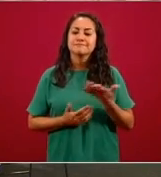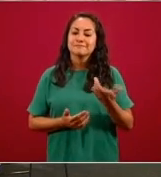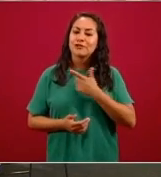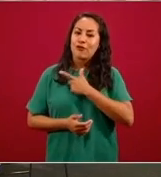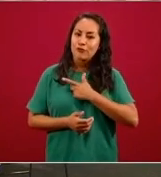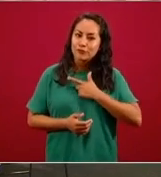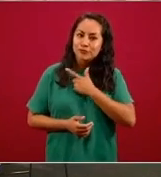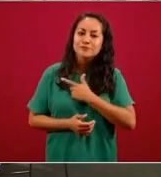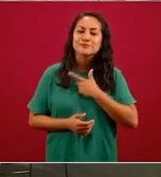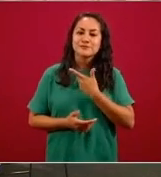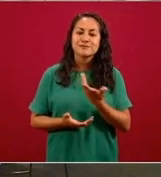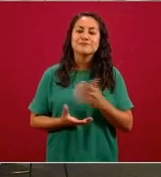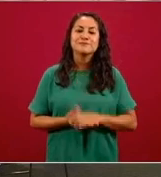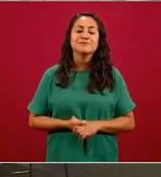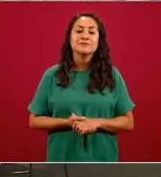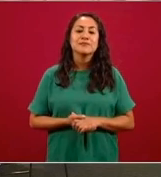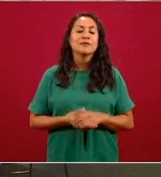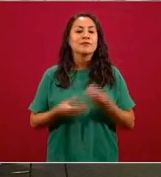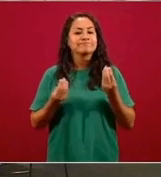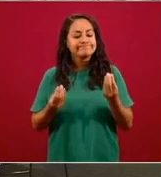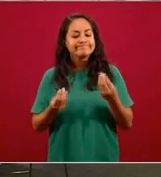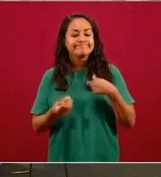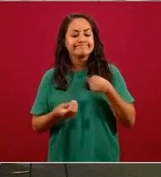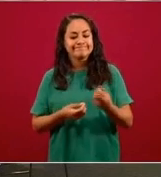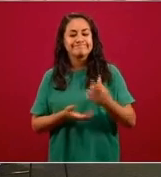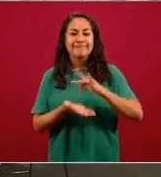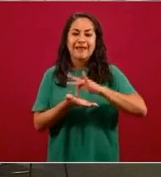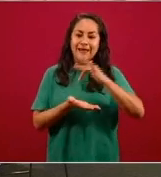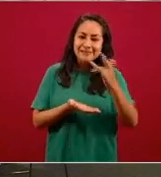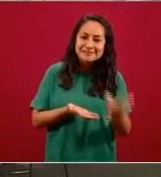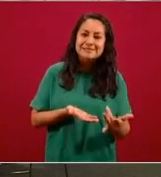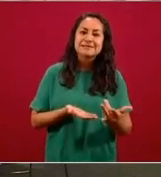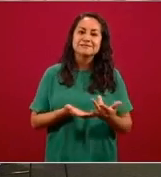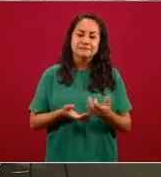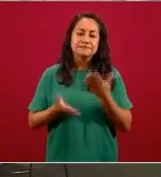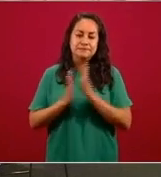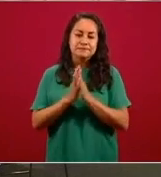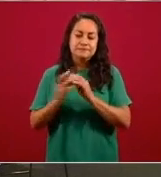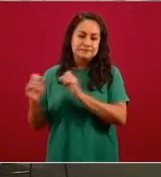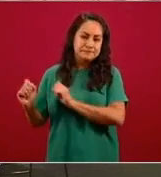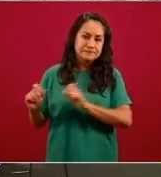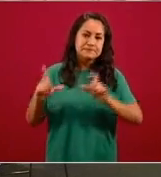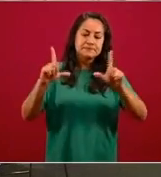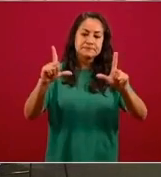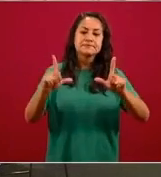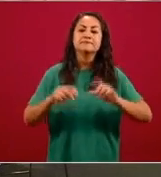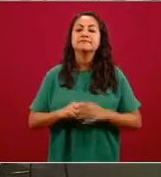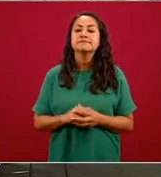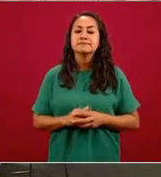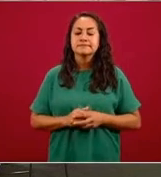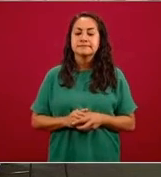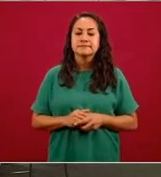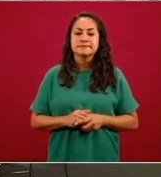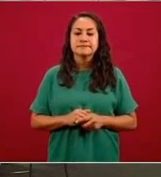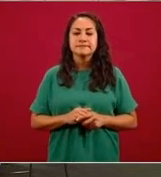Dr. López-Gatell, muchísimas gracias. Thank you, Dr. López-Gatell. Thank you very much. What